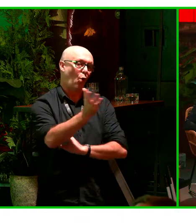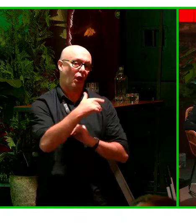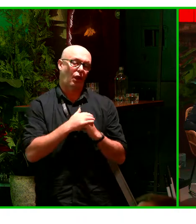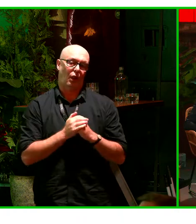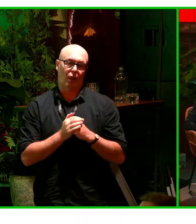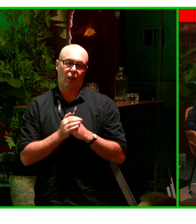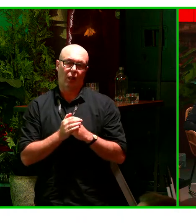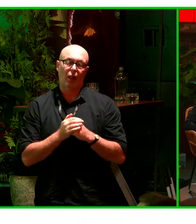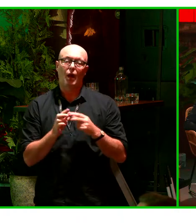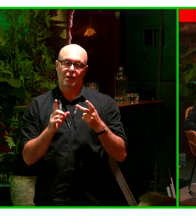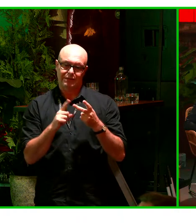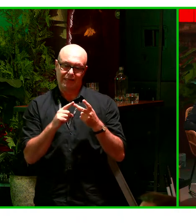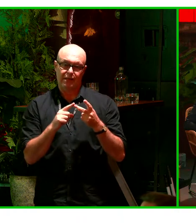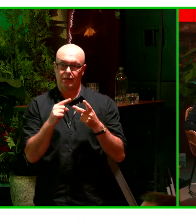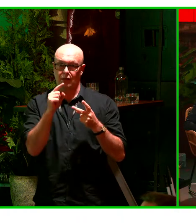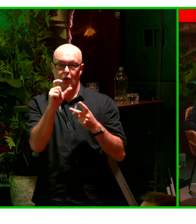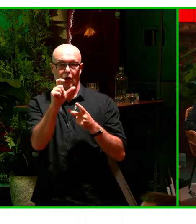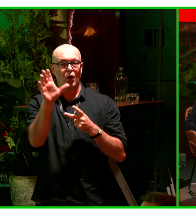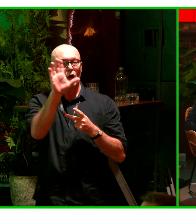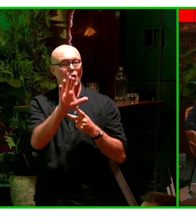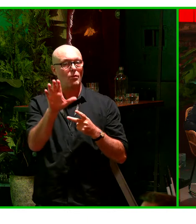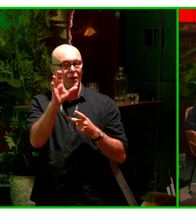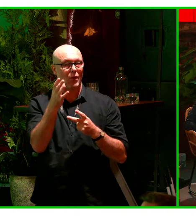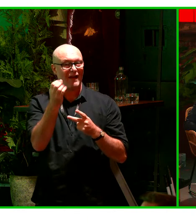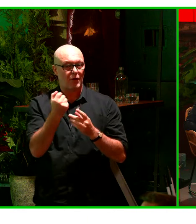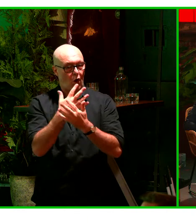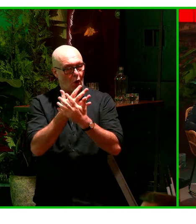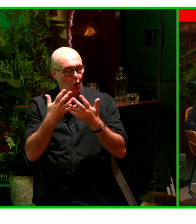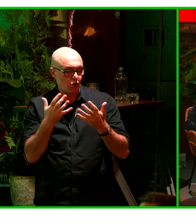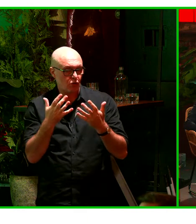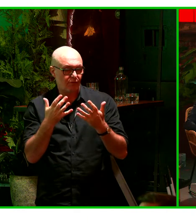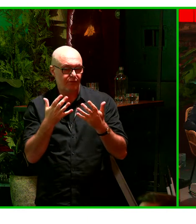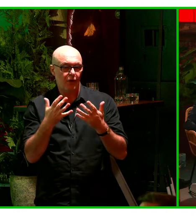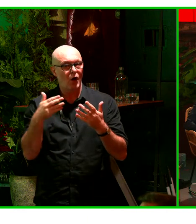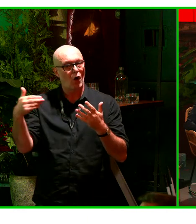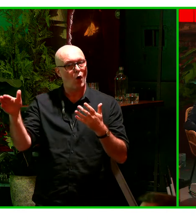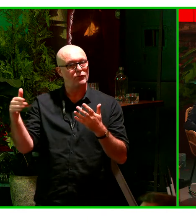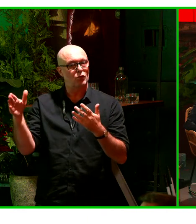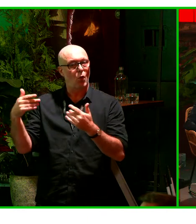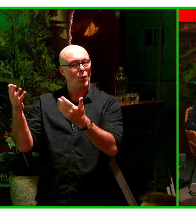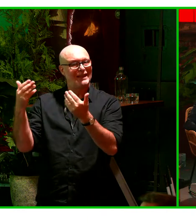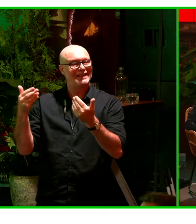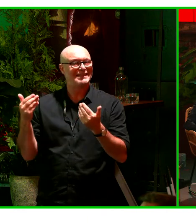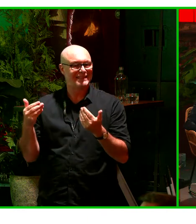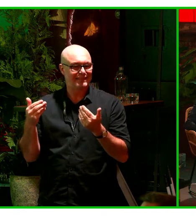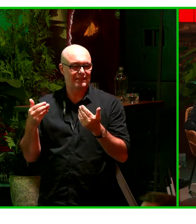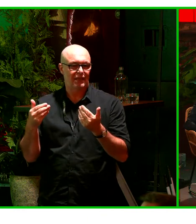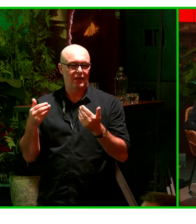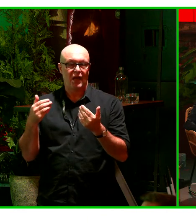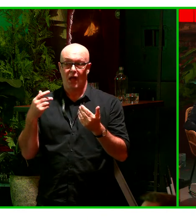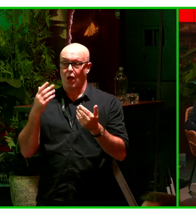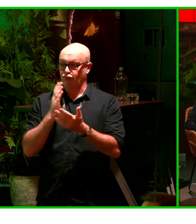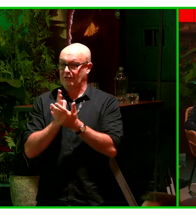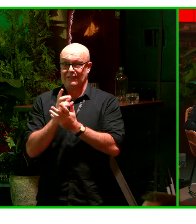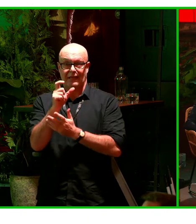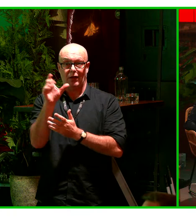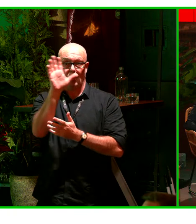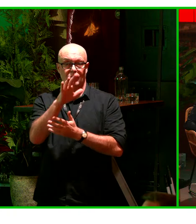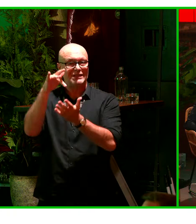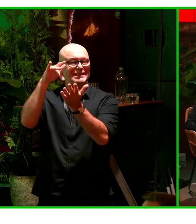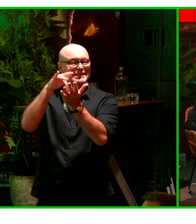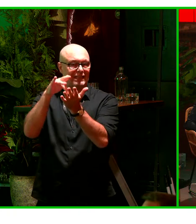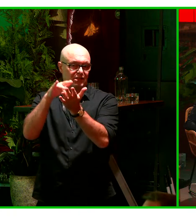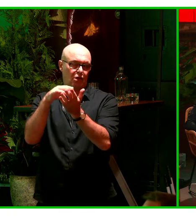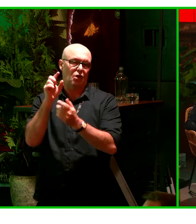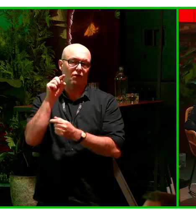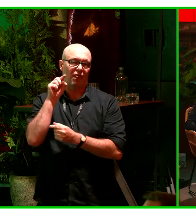Secondly, in Cumbria, we have a large amount of offshore wind generation, and we are one of the centers of that